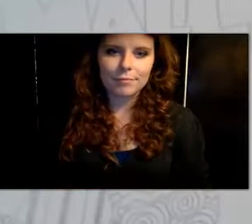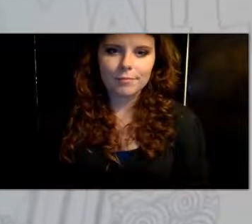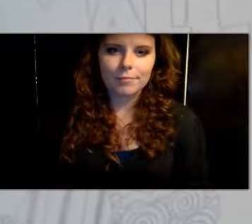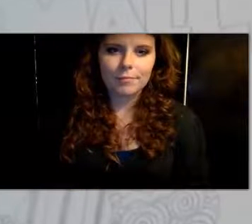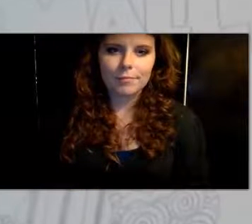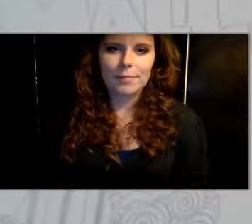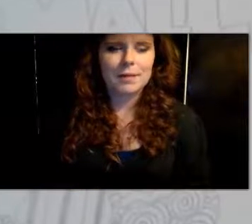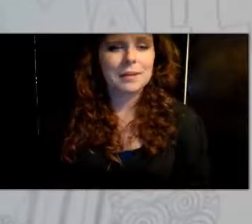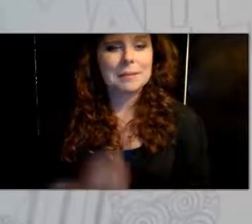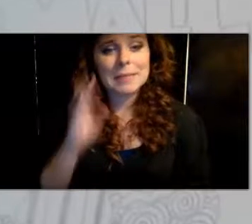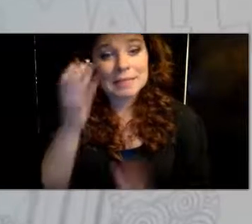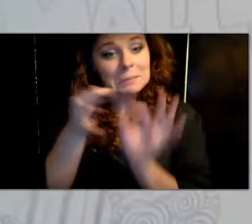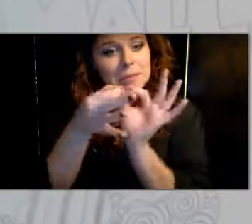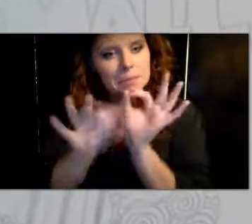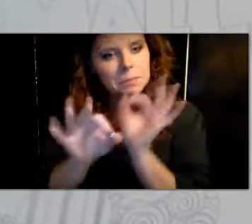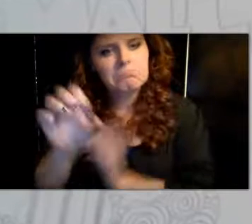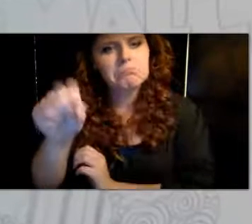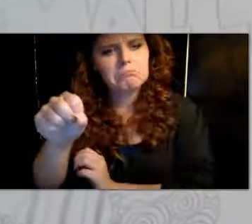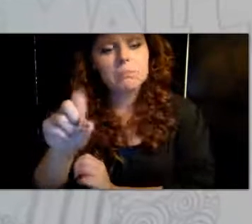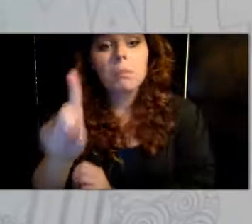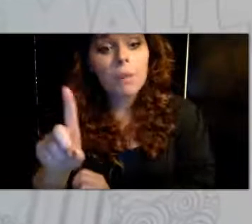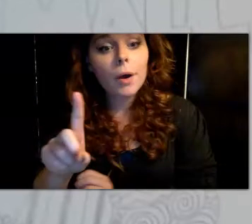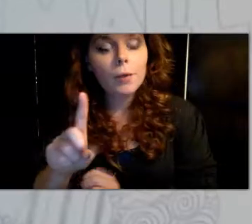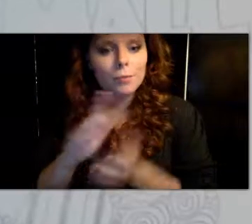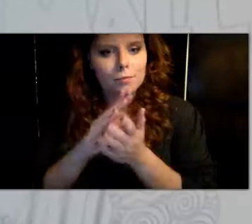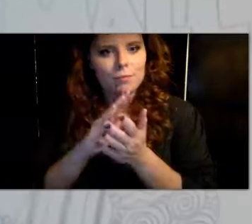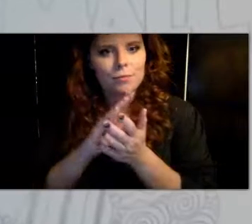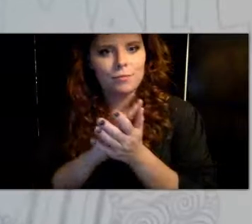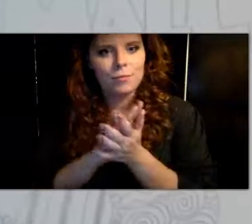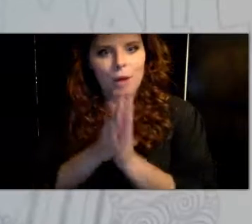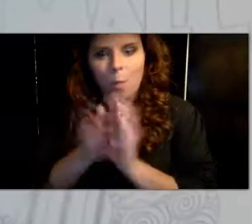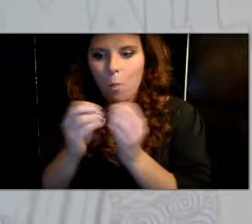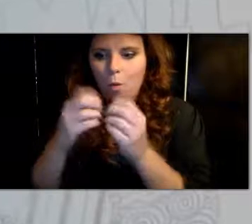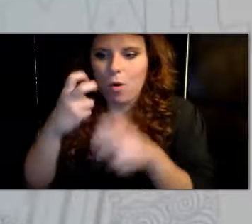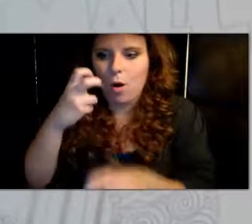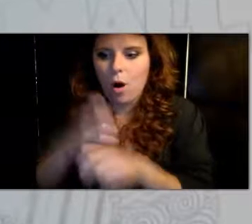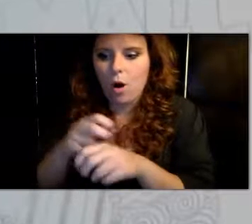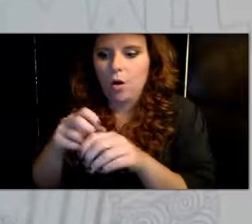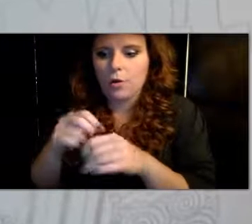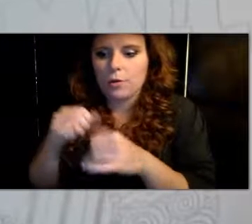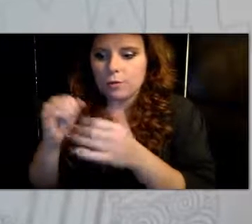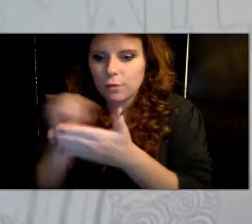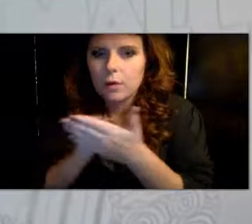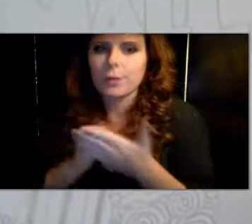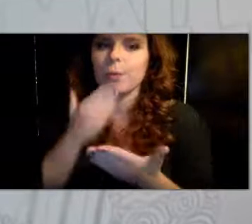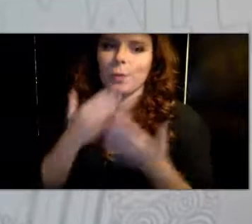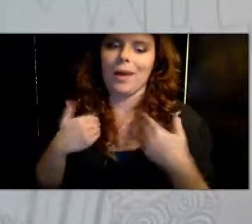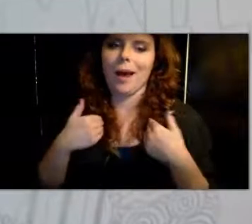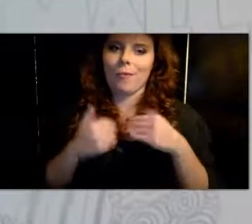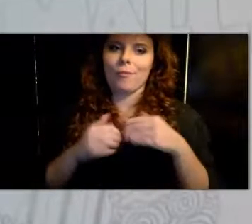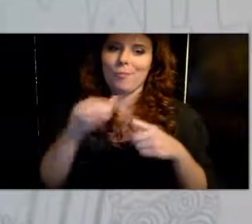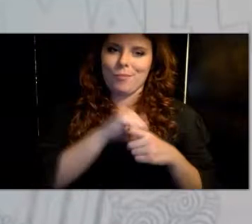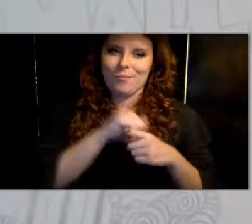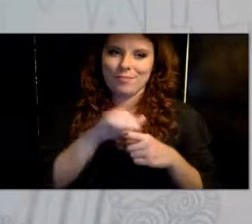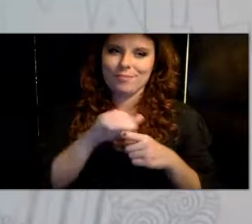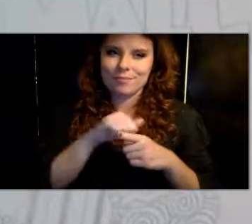Might seem kind of simple, but once we get into tackling harder drawings, it'll be nice to have these practices under your belt.